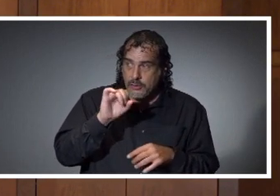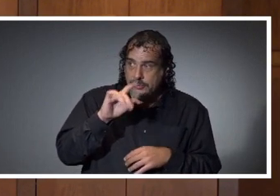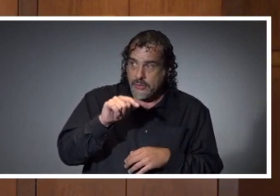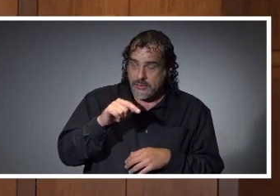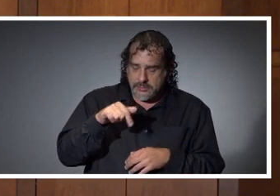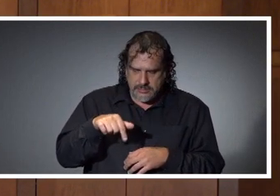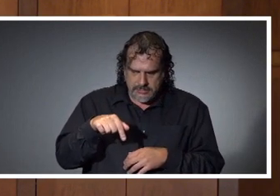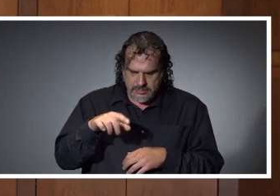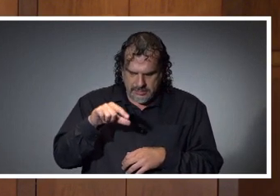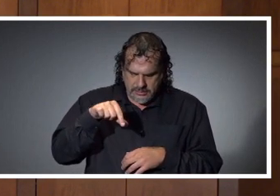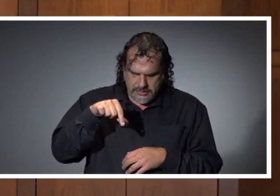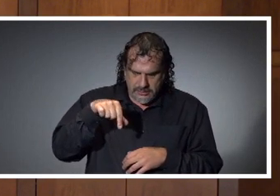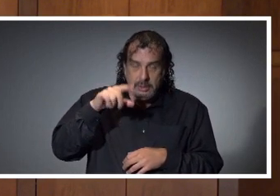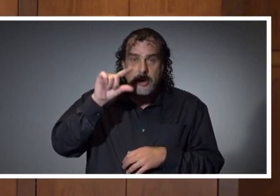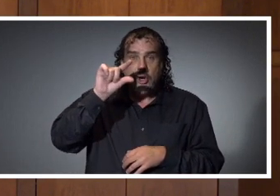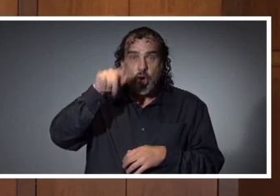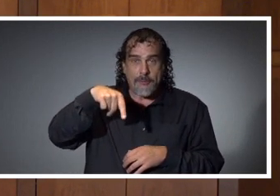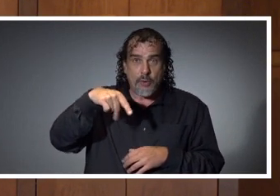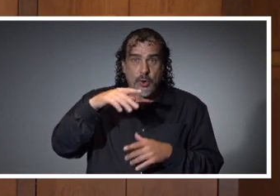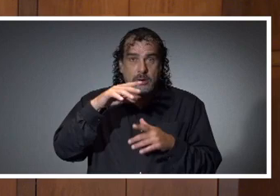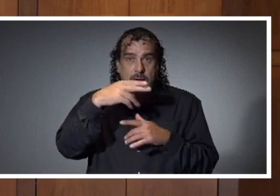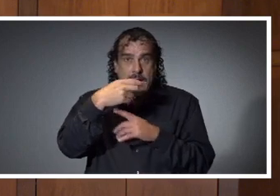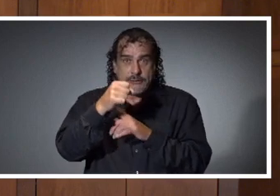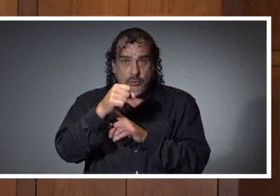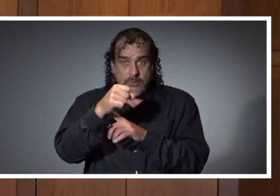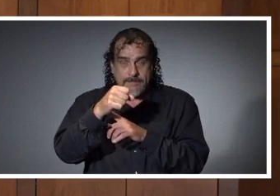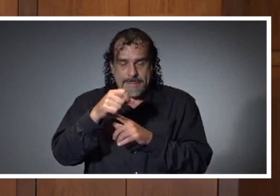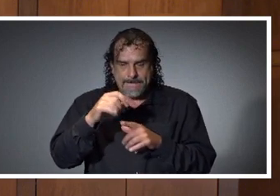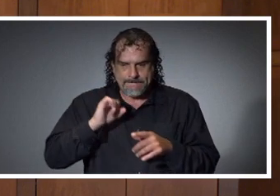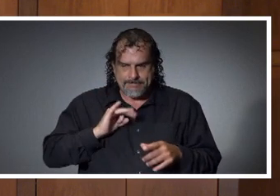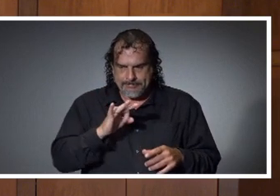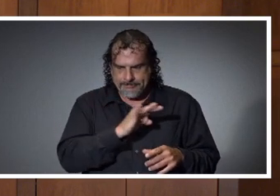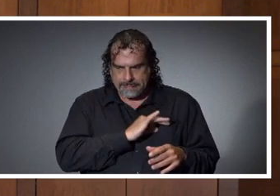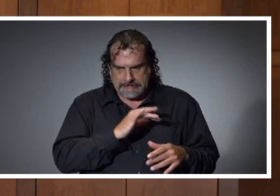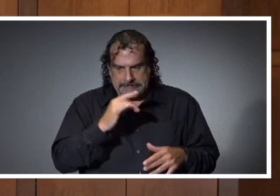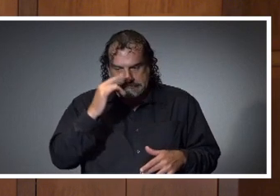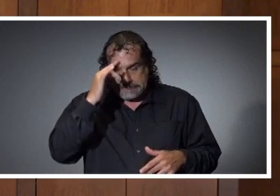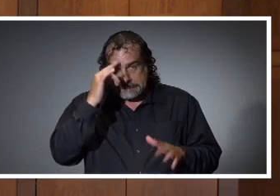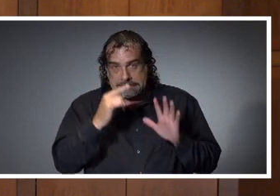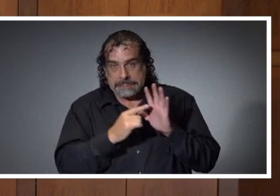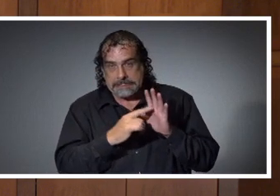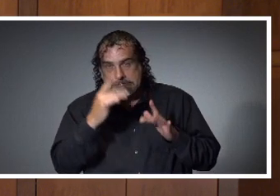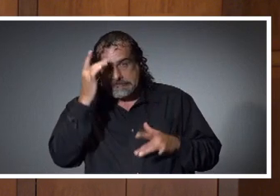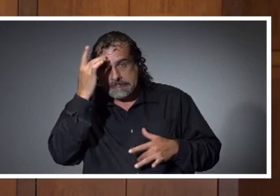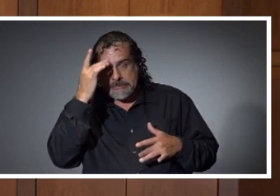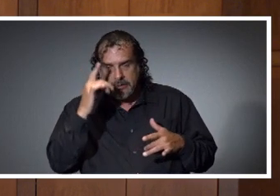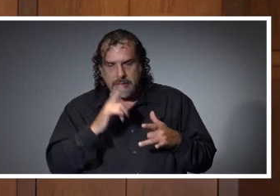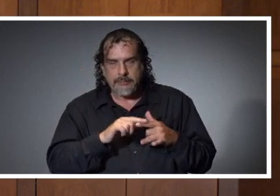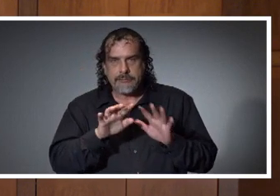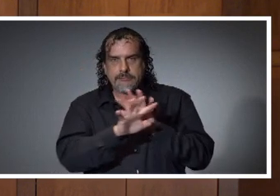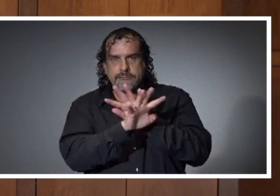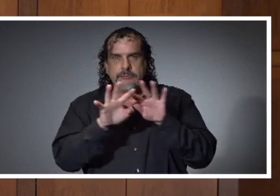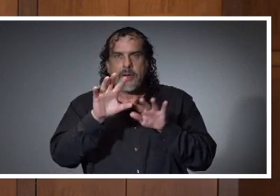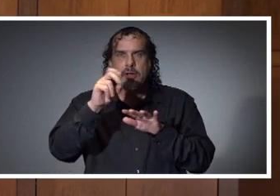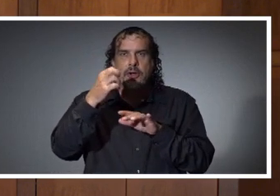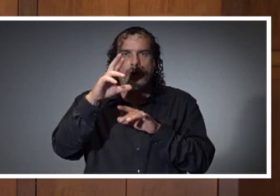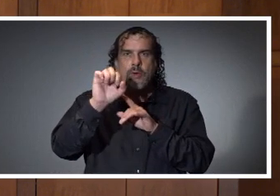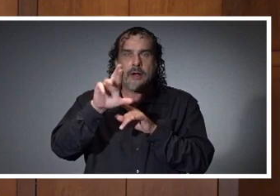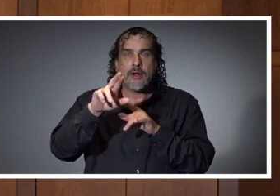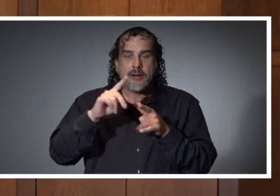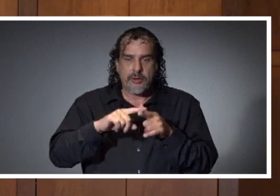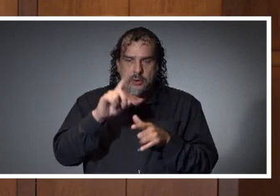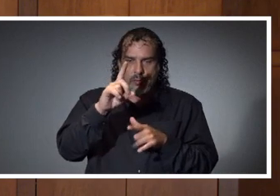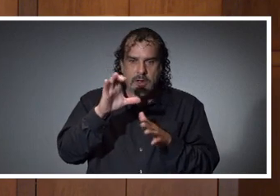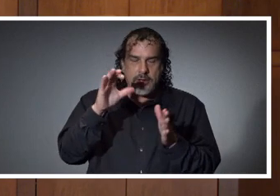today, Gulfport High School, a staff member exhibiting symptoms. This was in the choir. 100 students now